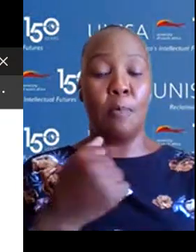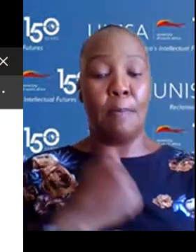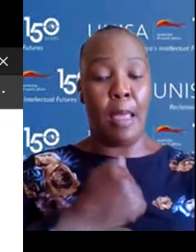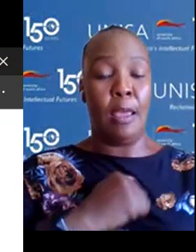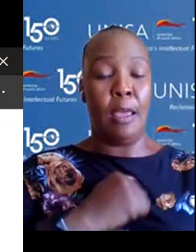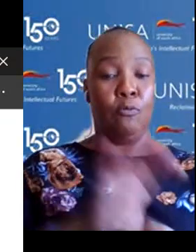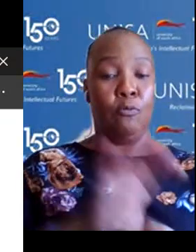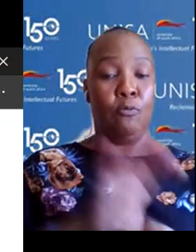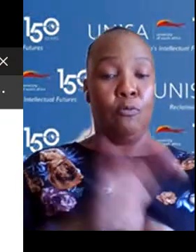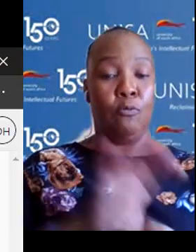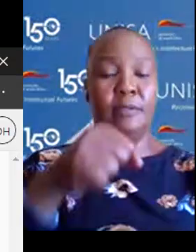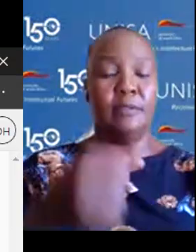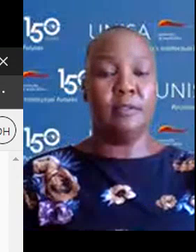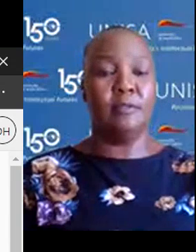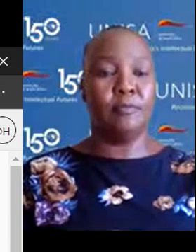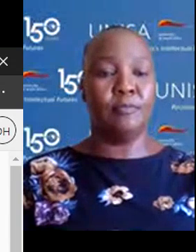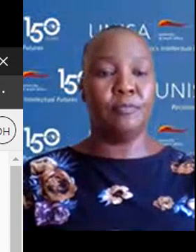yes.